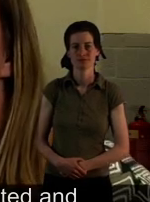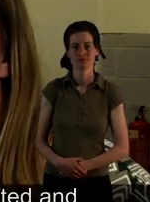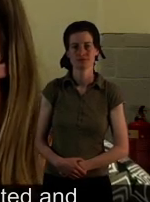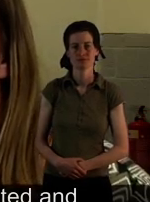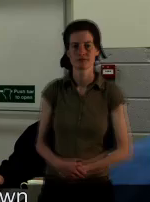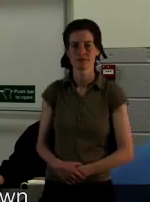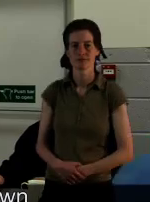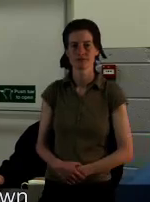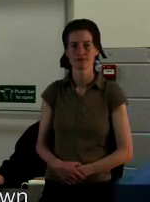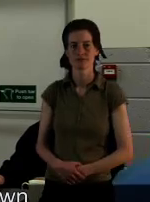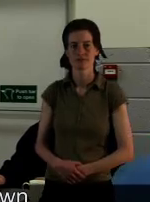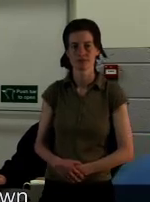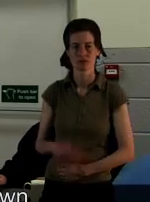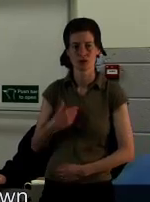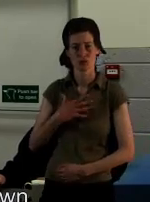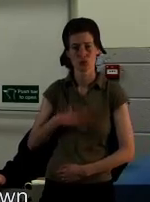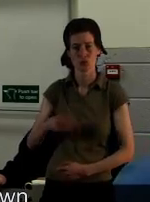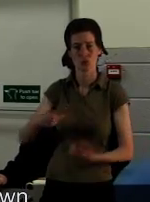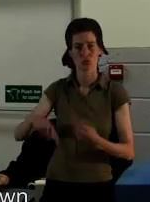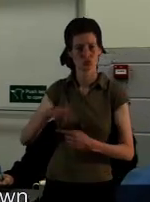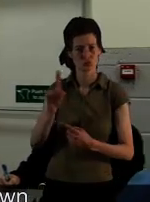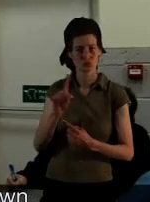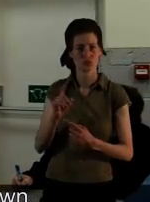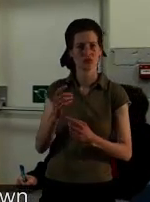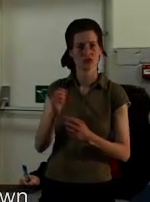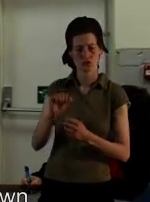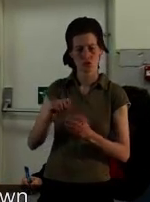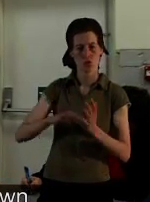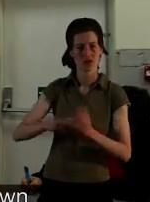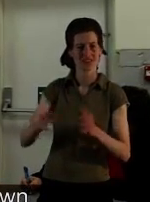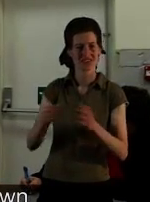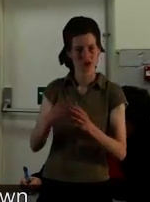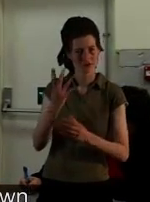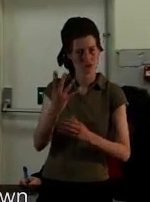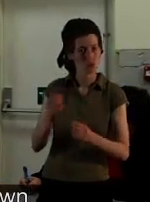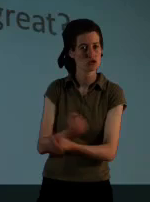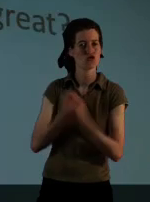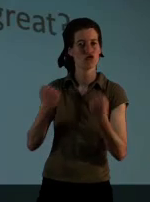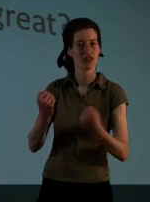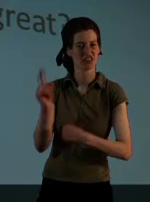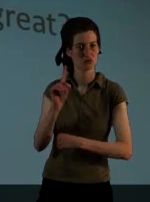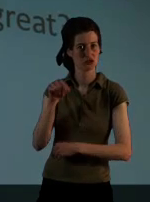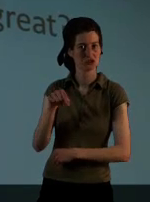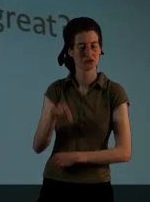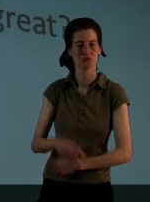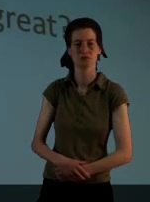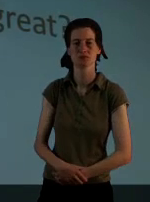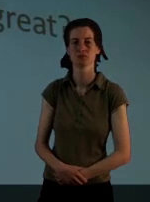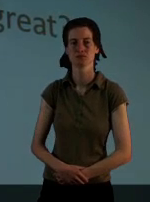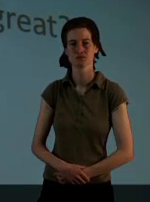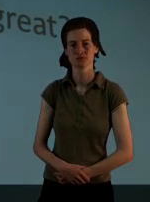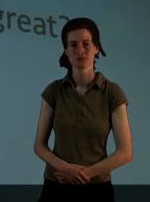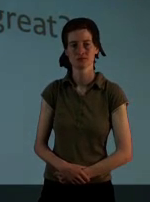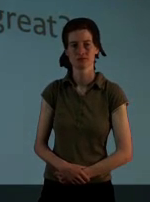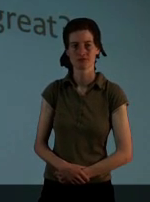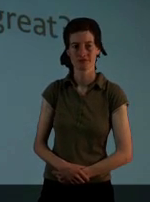takes for granted. So what I want you to do is write down four strengths about your organisation. What four things is your